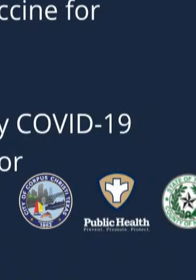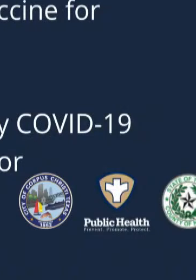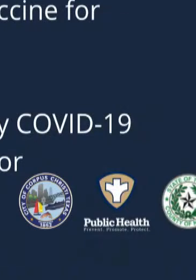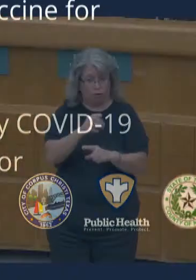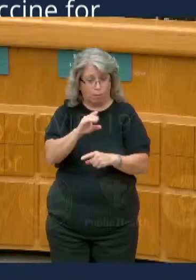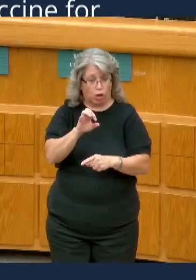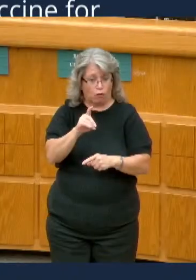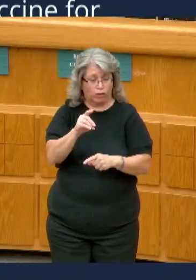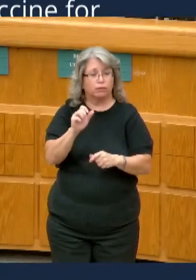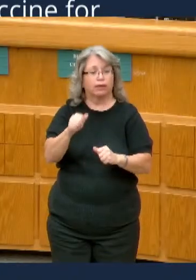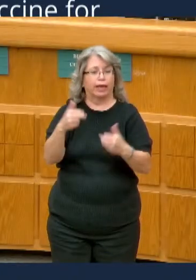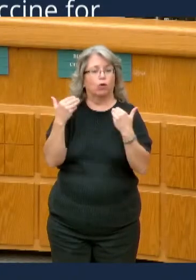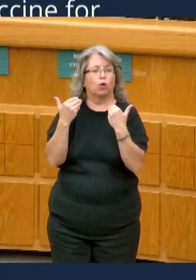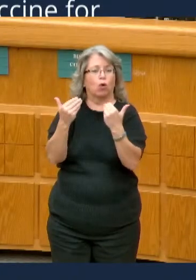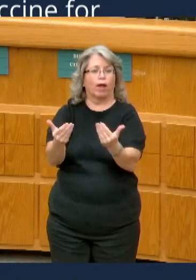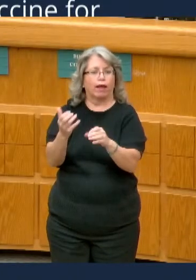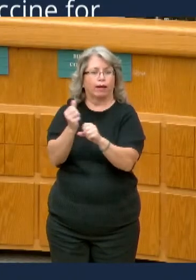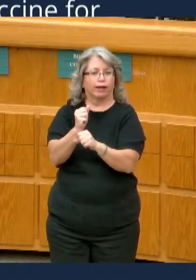So that's really,